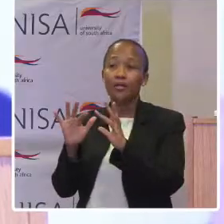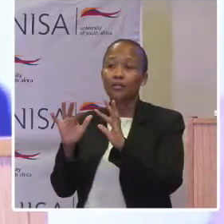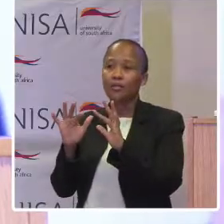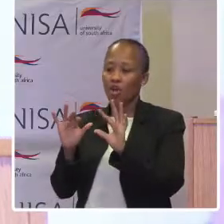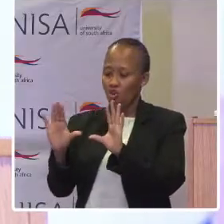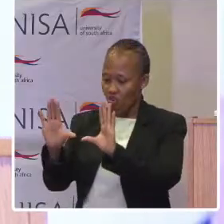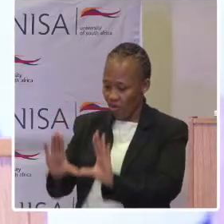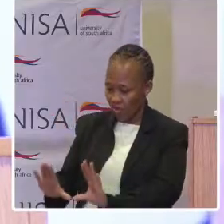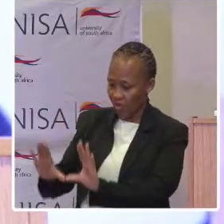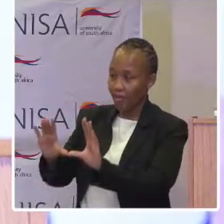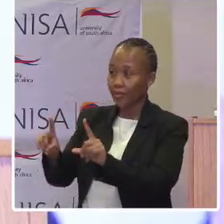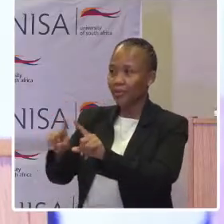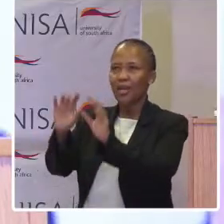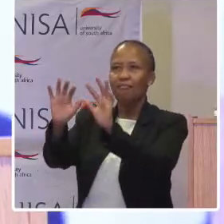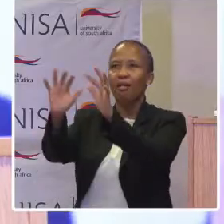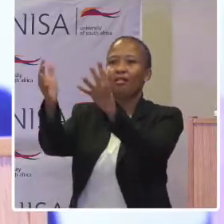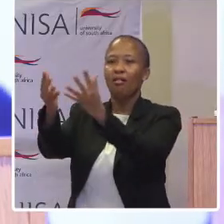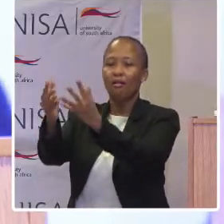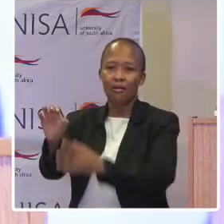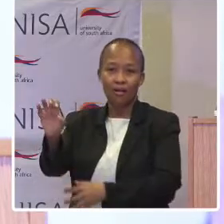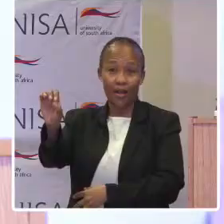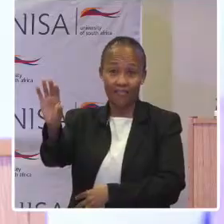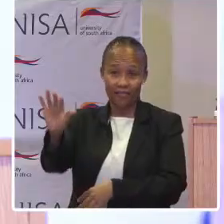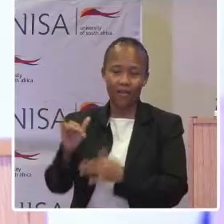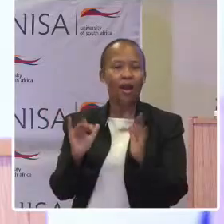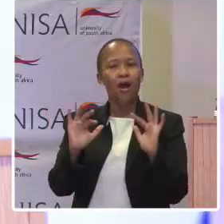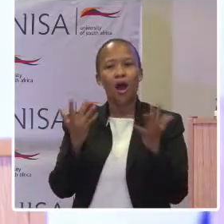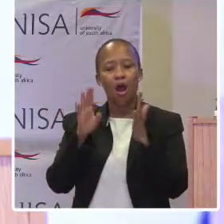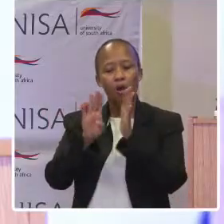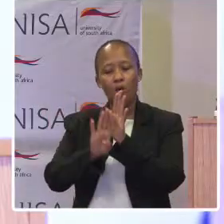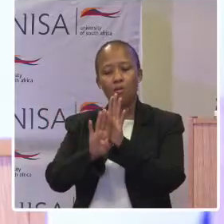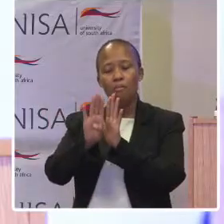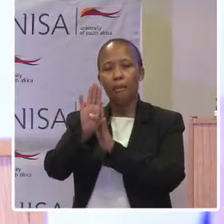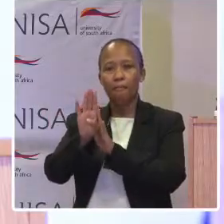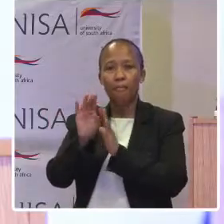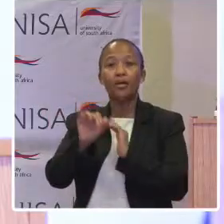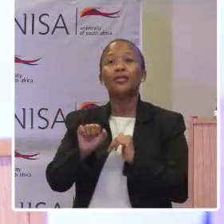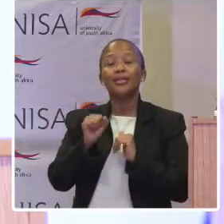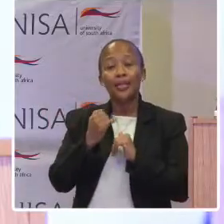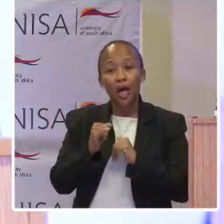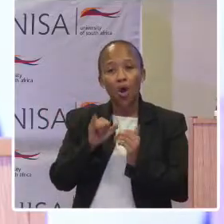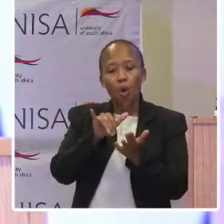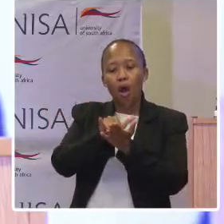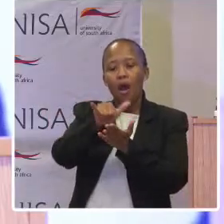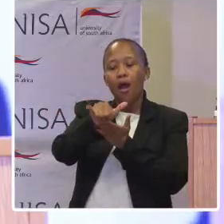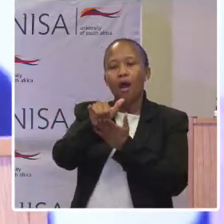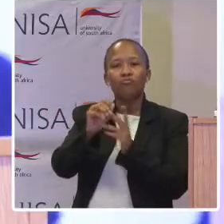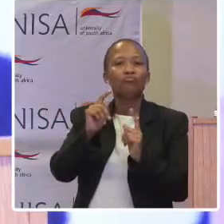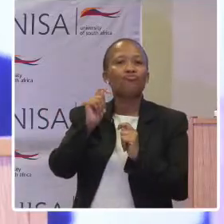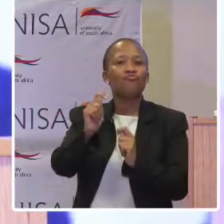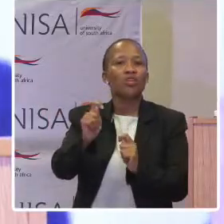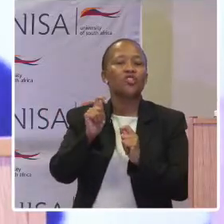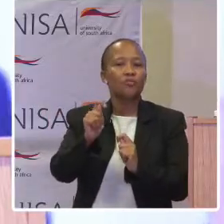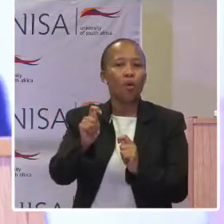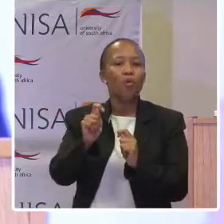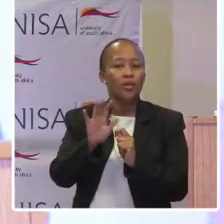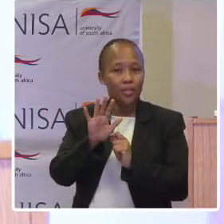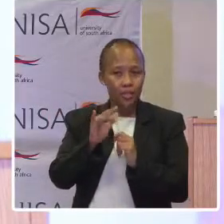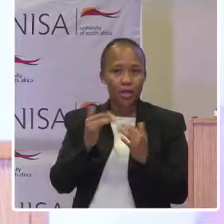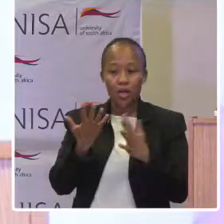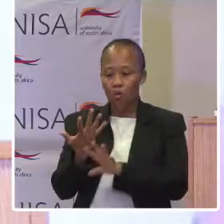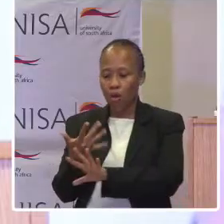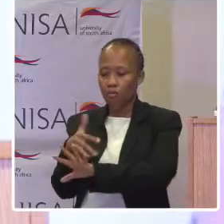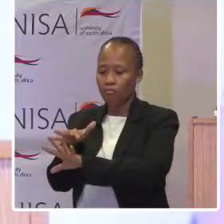goals, specifically by advancing the single African air transport market, integrating it with the